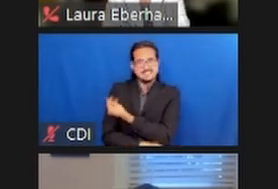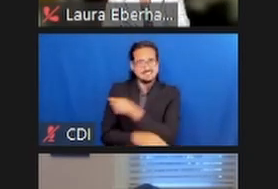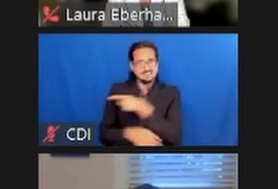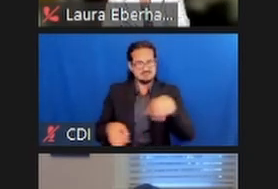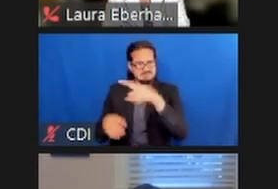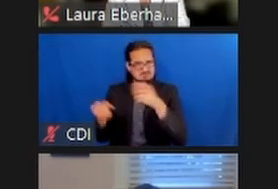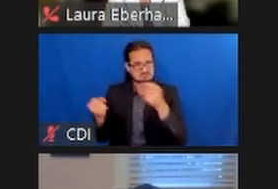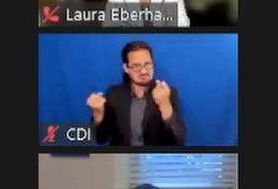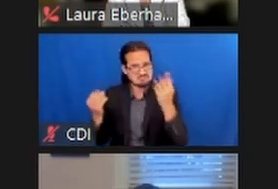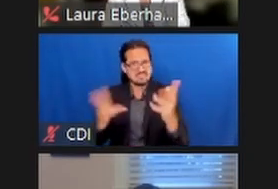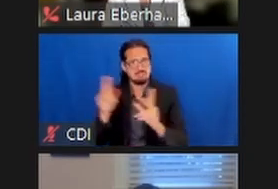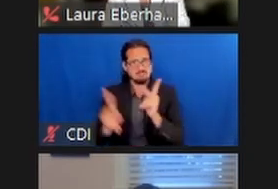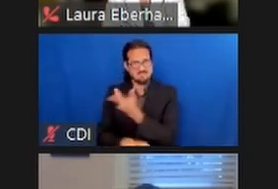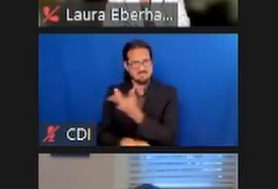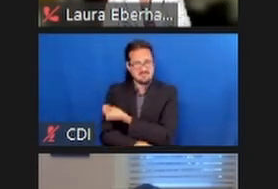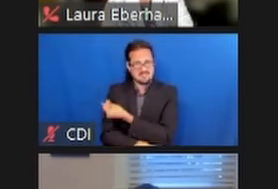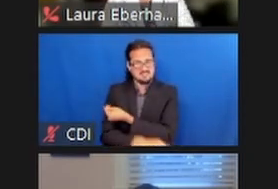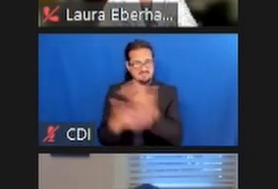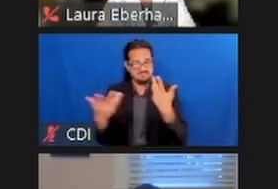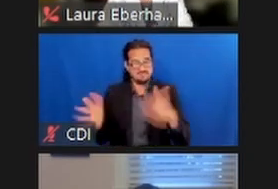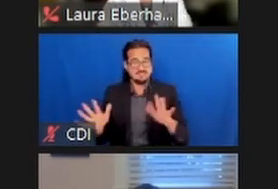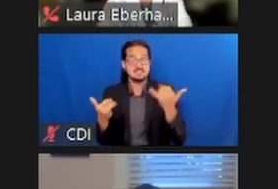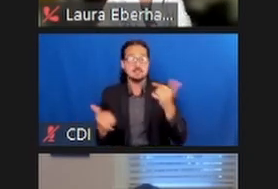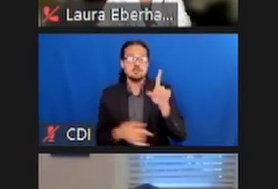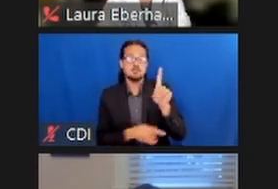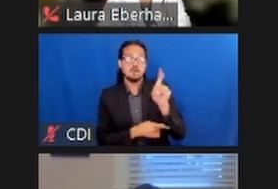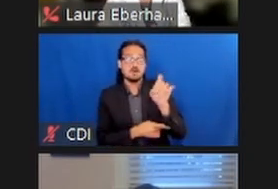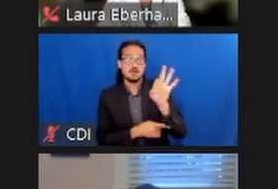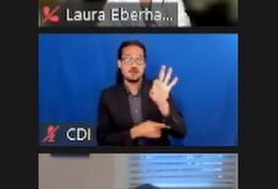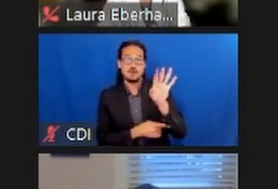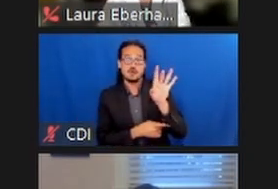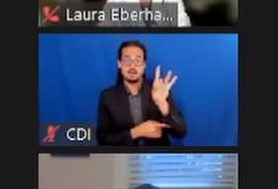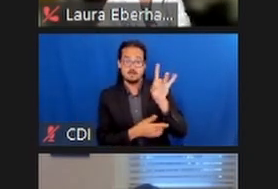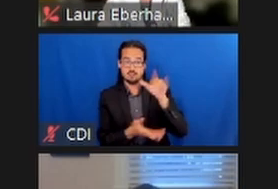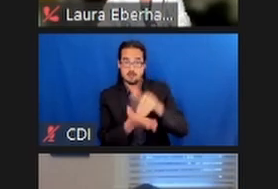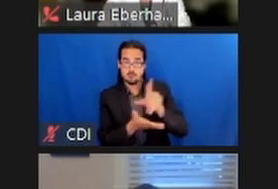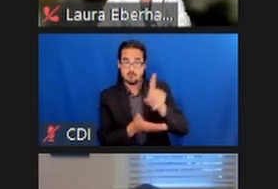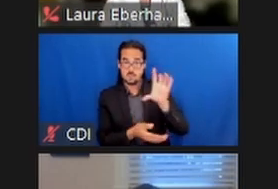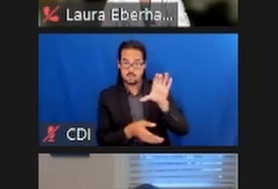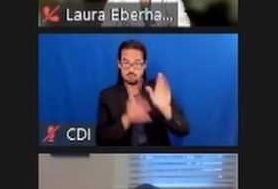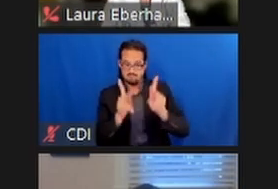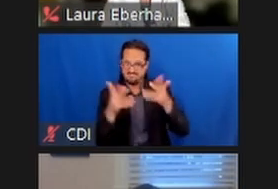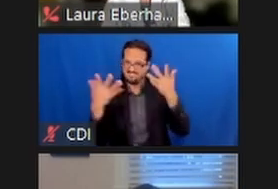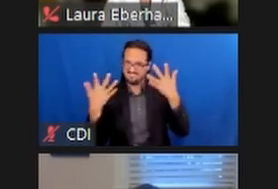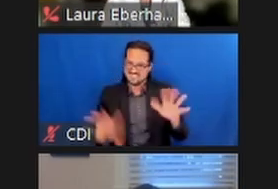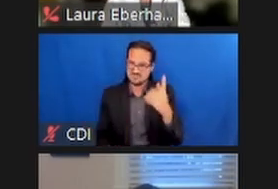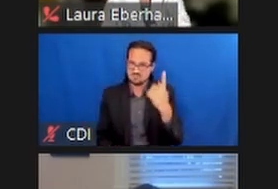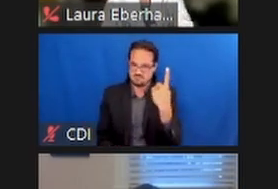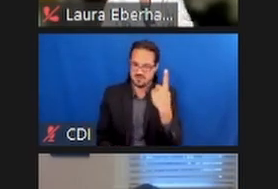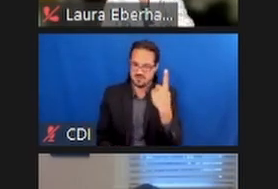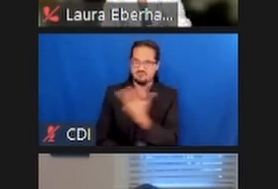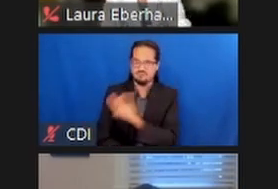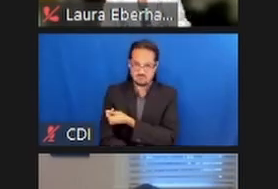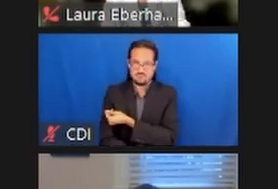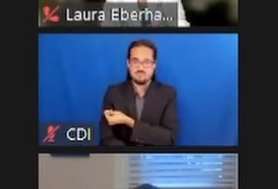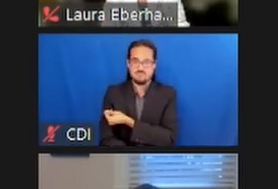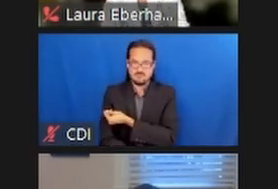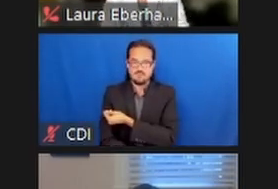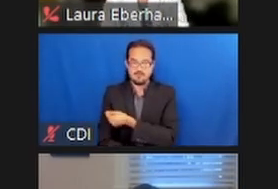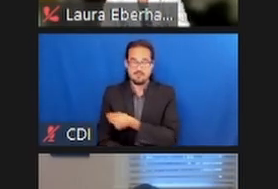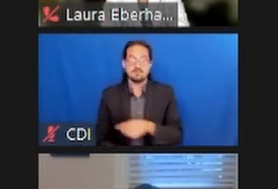198,100 people in Marin who have received at least one vaccination. And as this slide, 89% with one dose